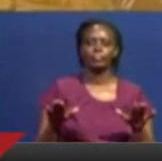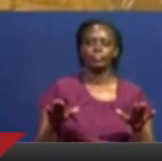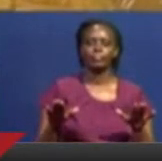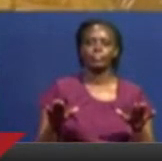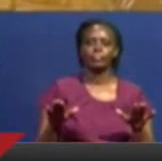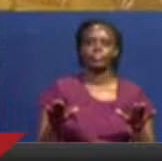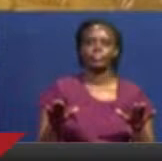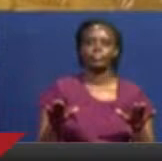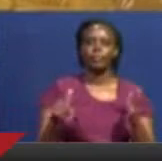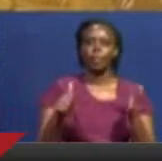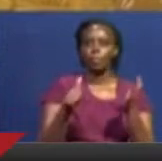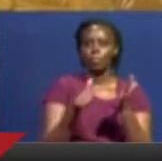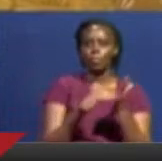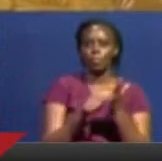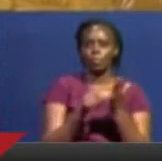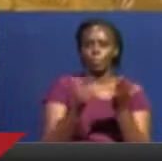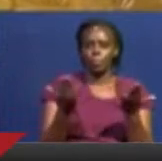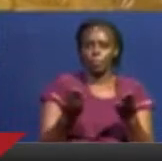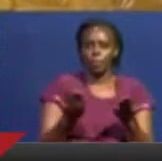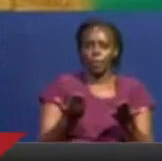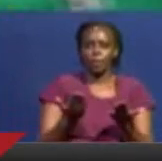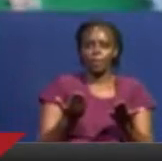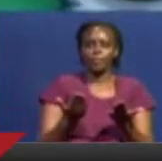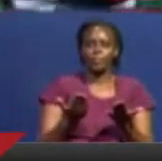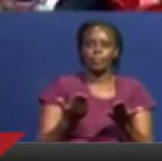Joro, what's the problem?